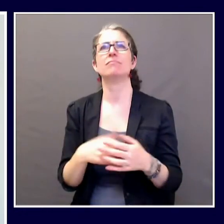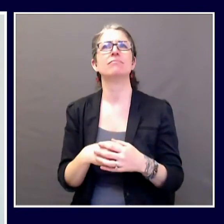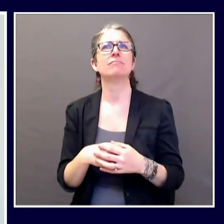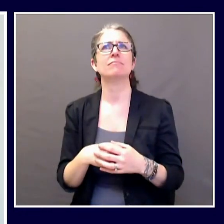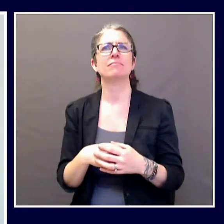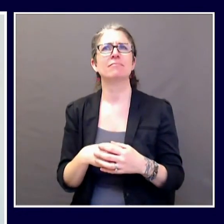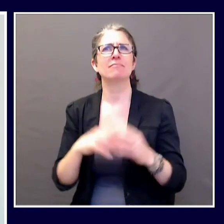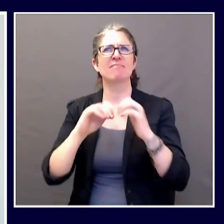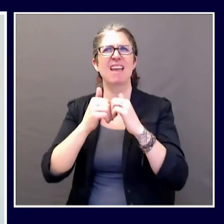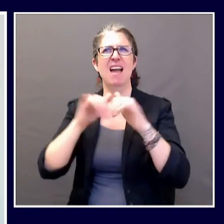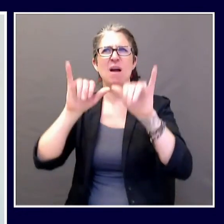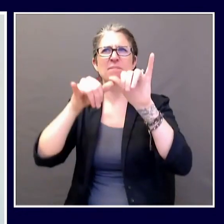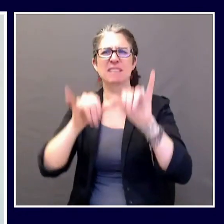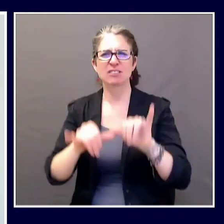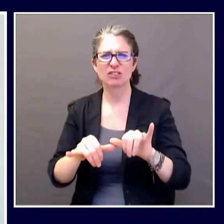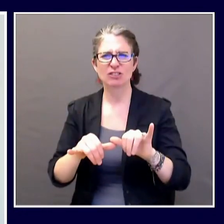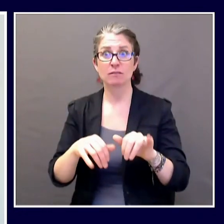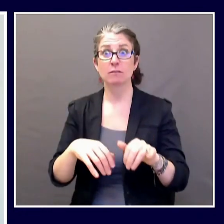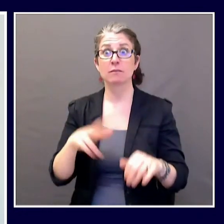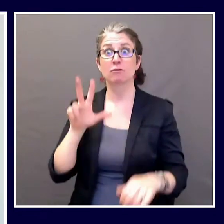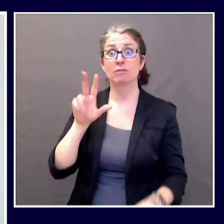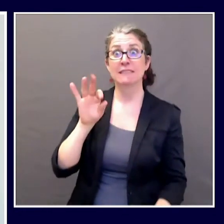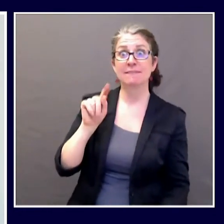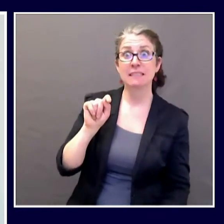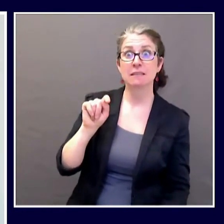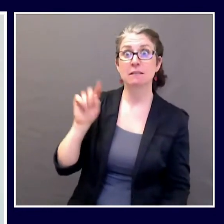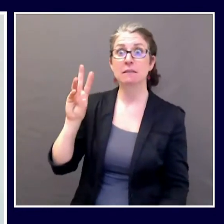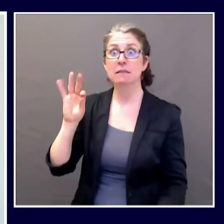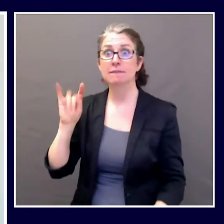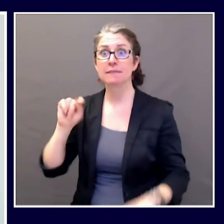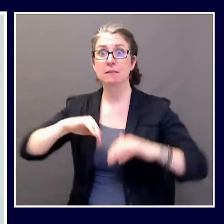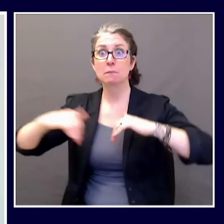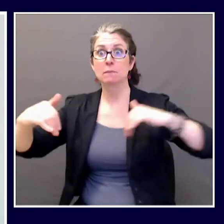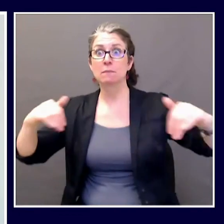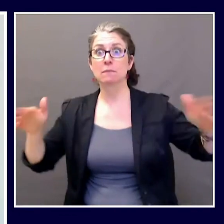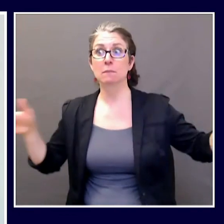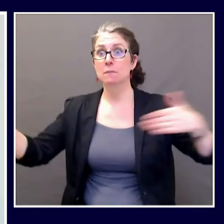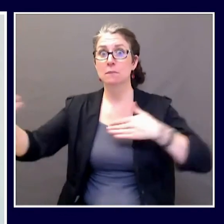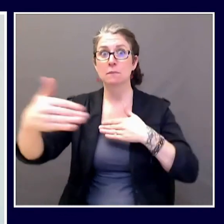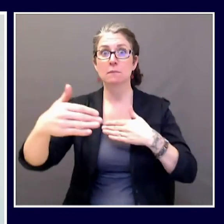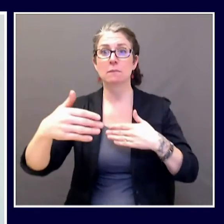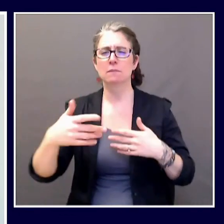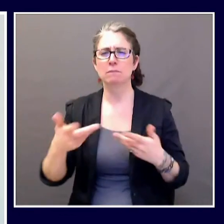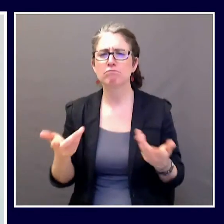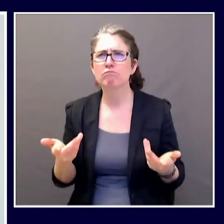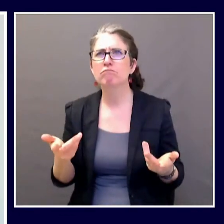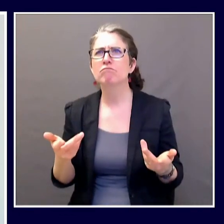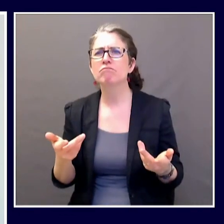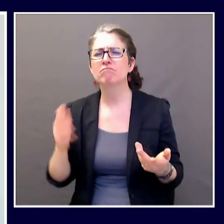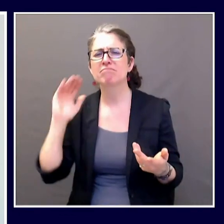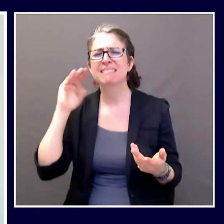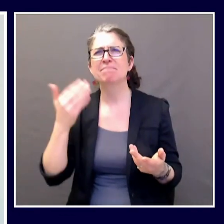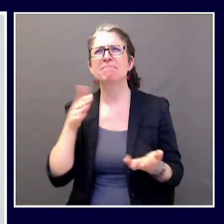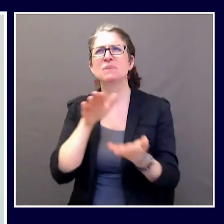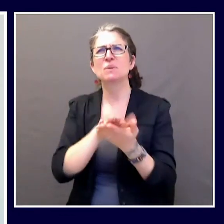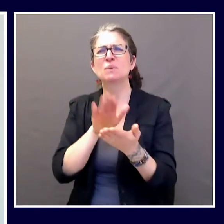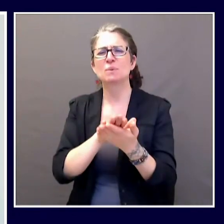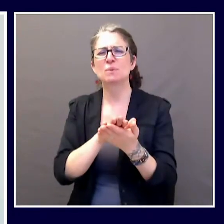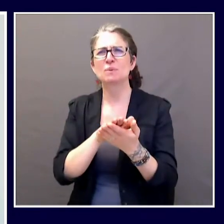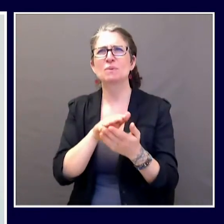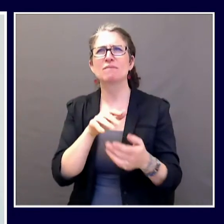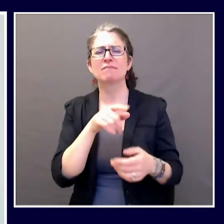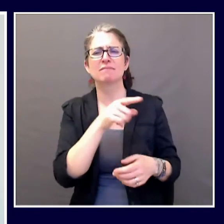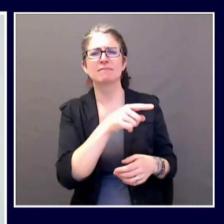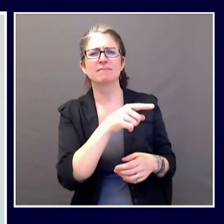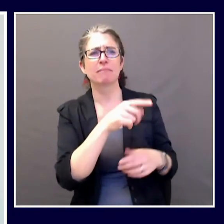desk is a half foot closer from a design from an architect 100 years ago, that means that, a